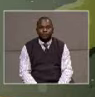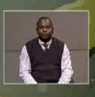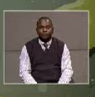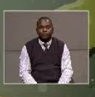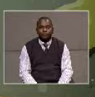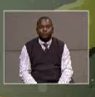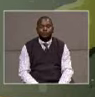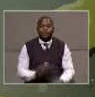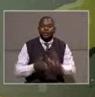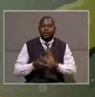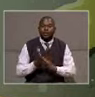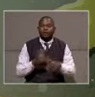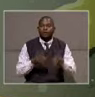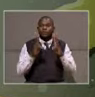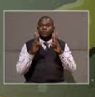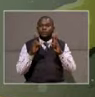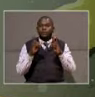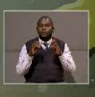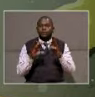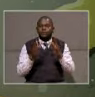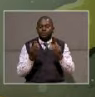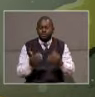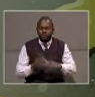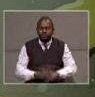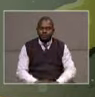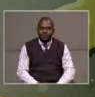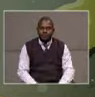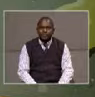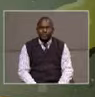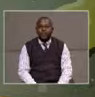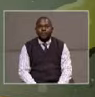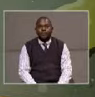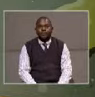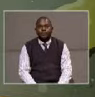And with that, let's quickly take a look at the top stories for the night.